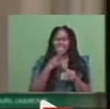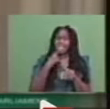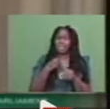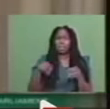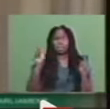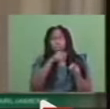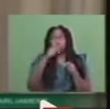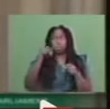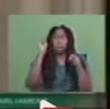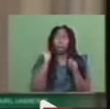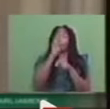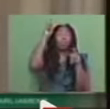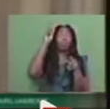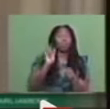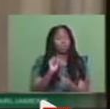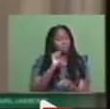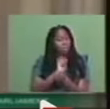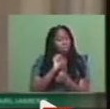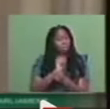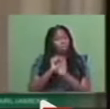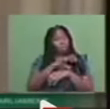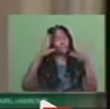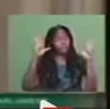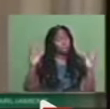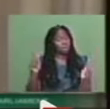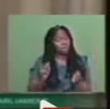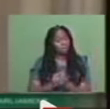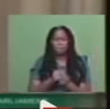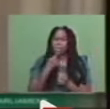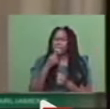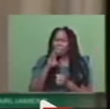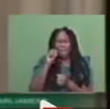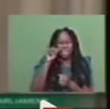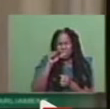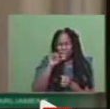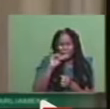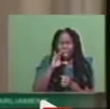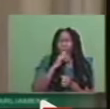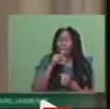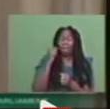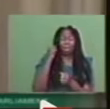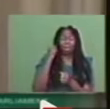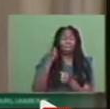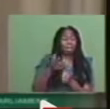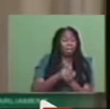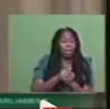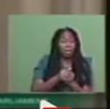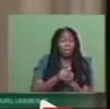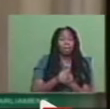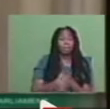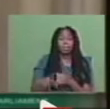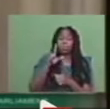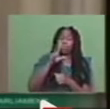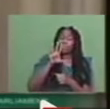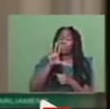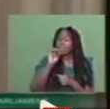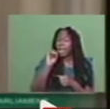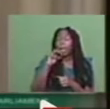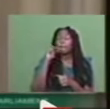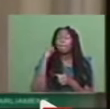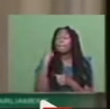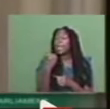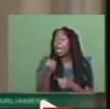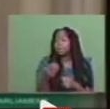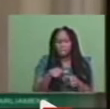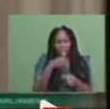Because each year, 2019, he estimated interest on the overdraft at $250 million. In other years,